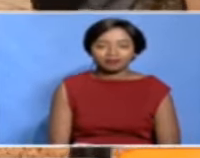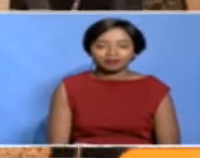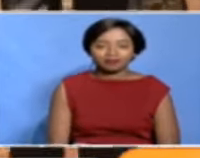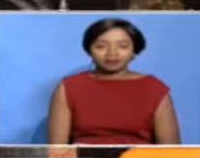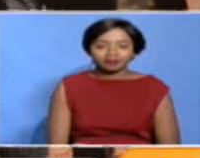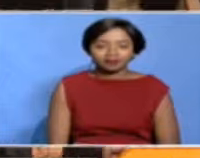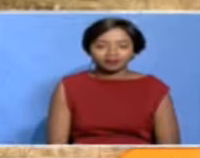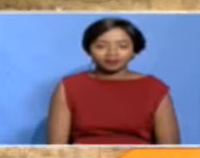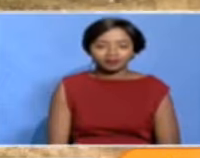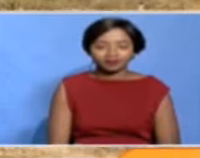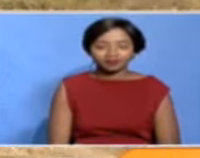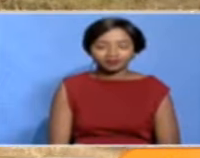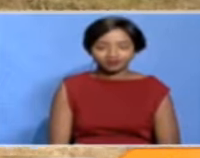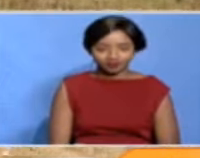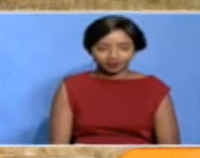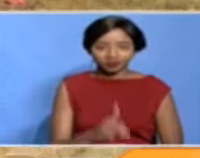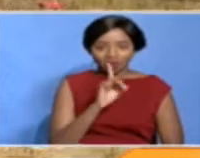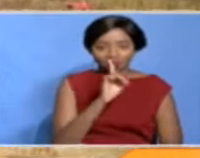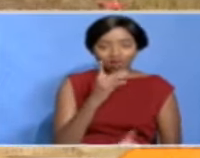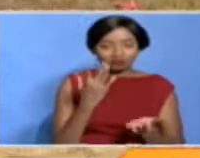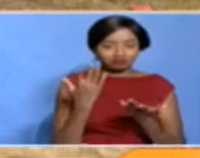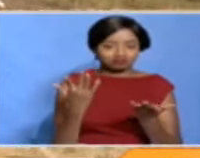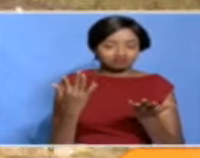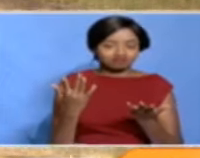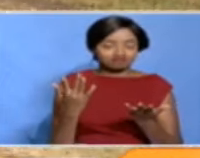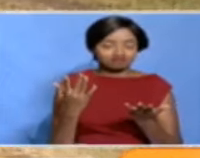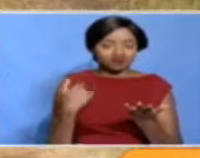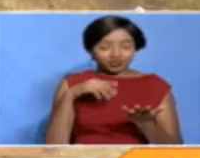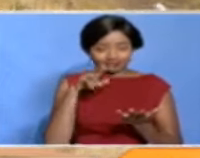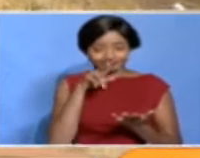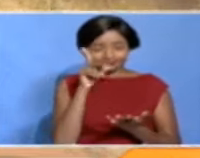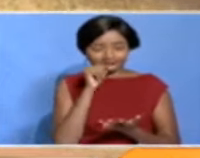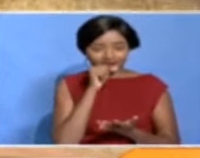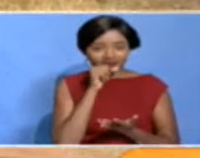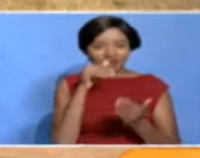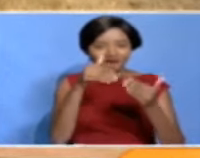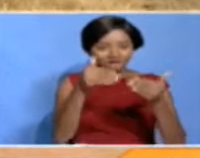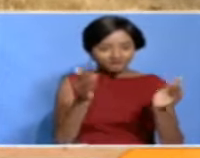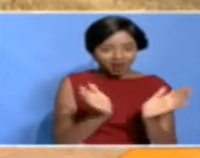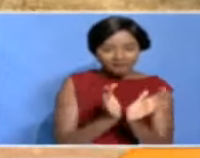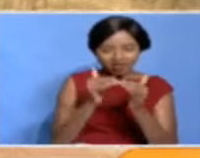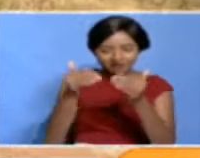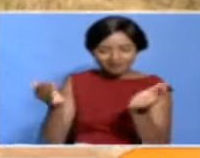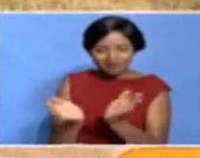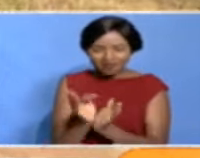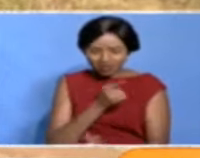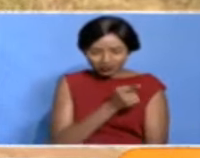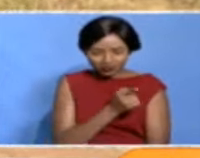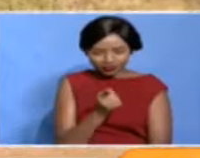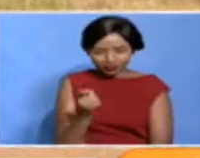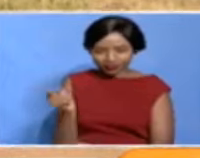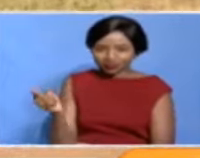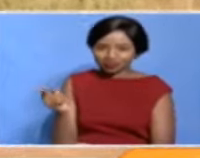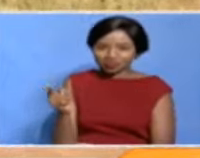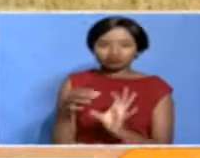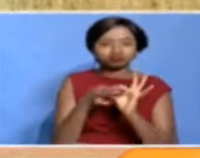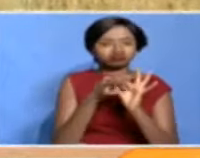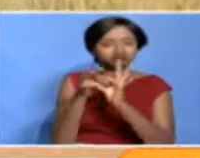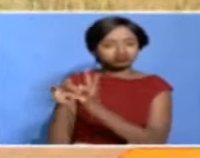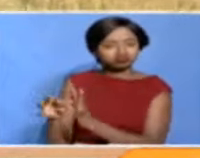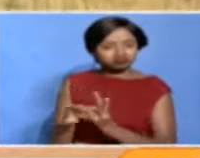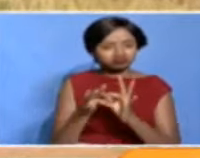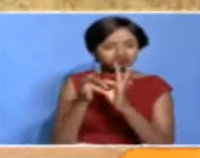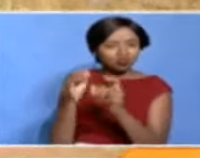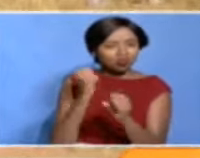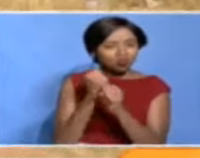One thing that we've noticed, a thread that is consistent here, is that all these families have been collaborating and cooperating with the police.